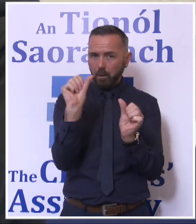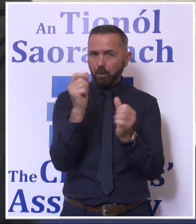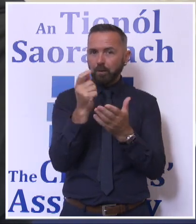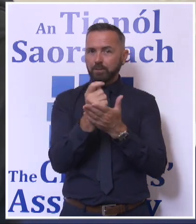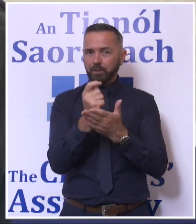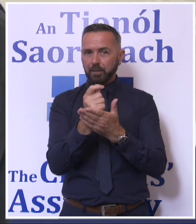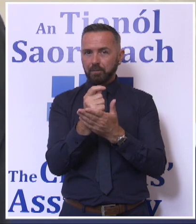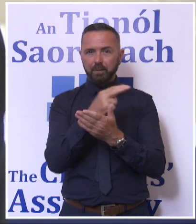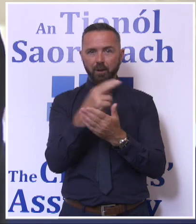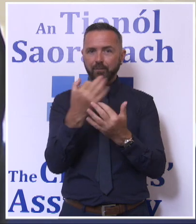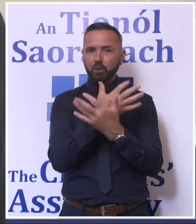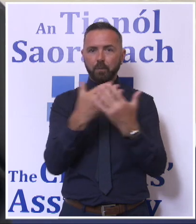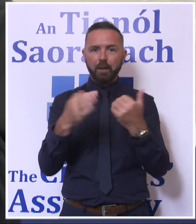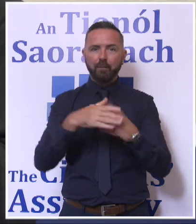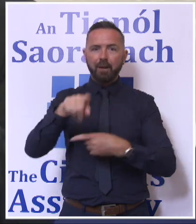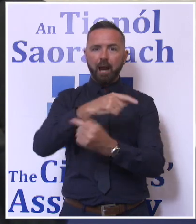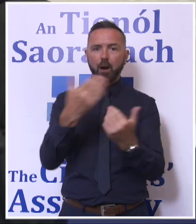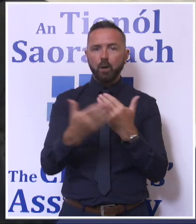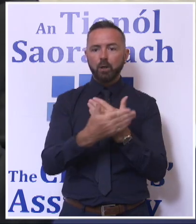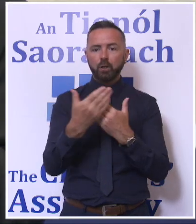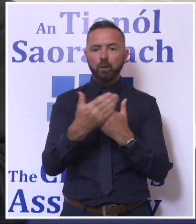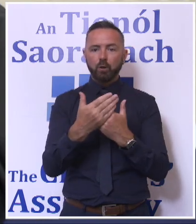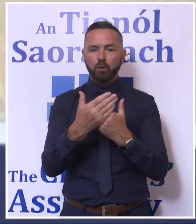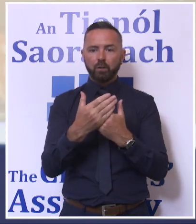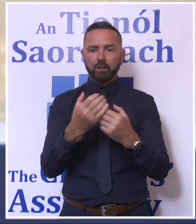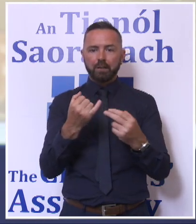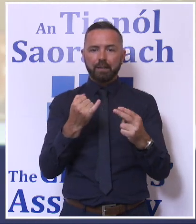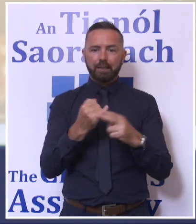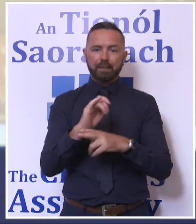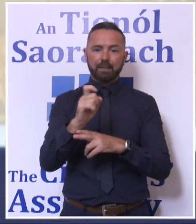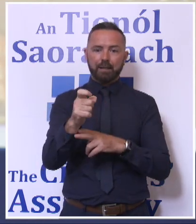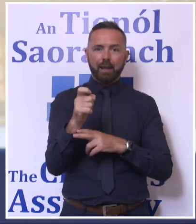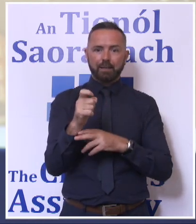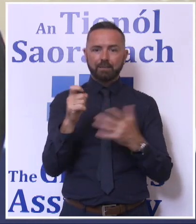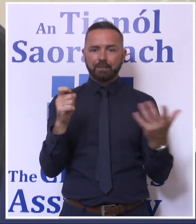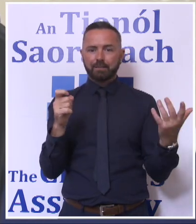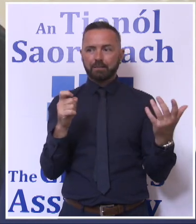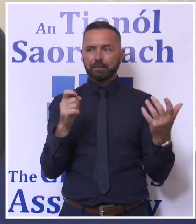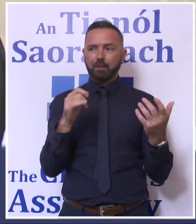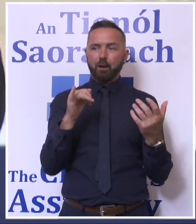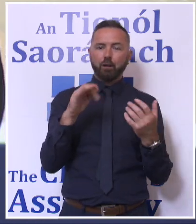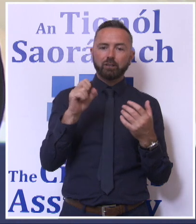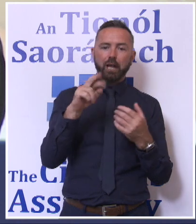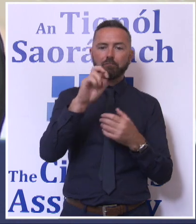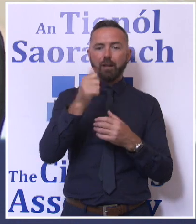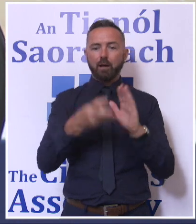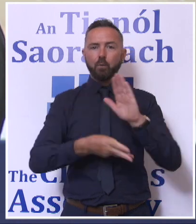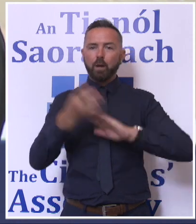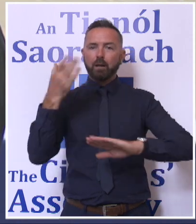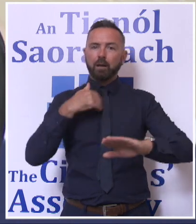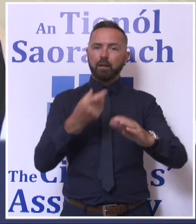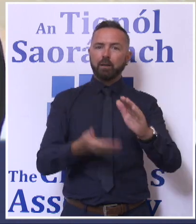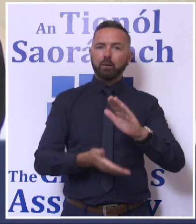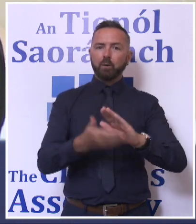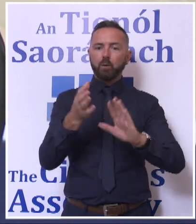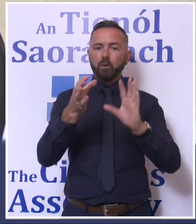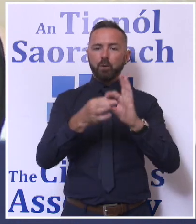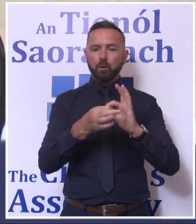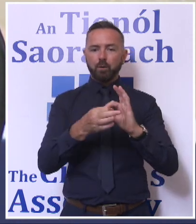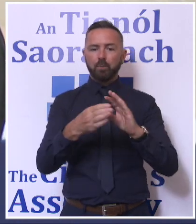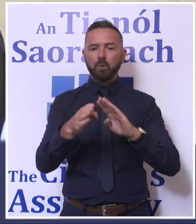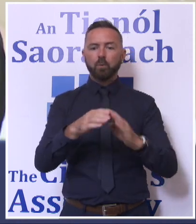know what a person's values are, well, just look at what they do every day. So if we want to know what our values are, we want to